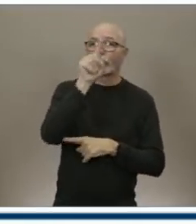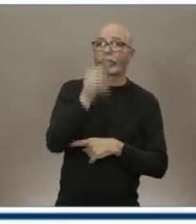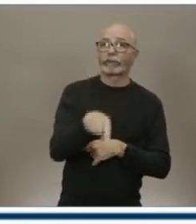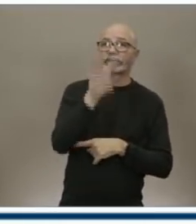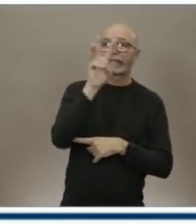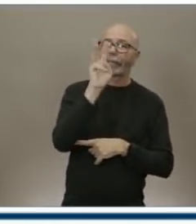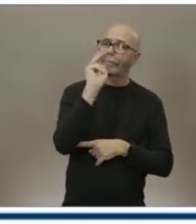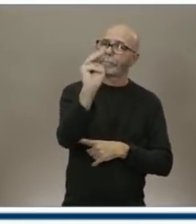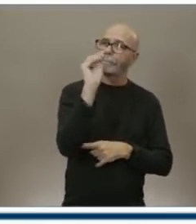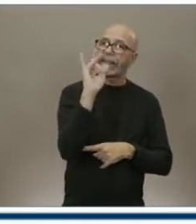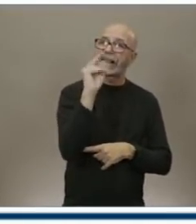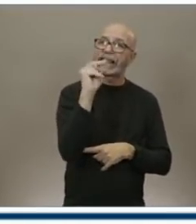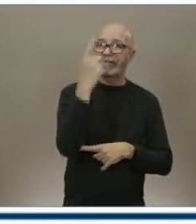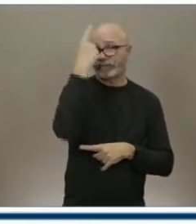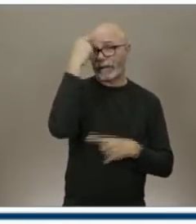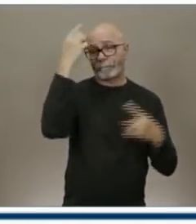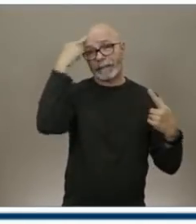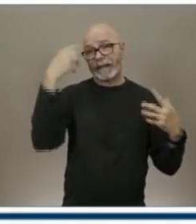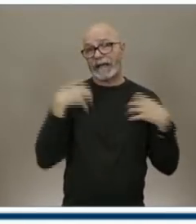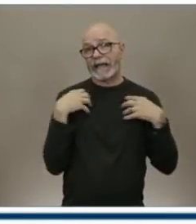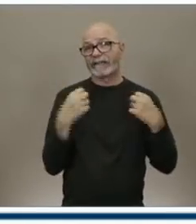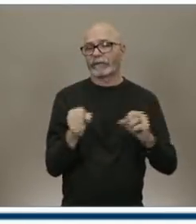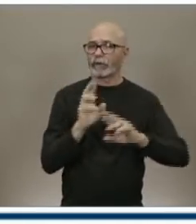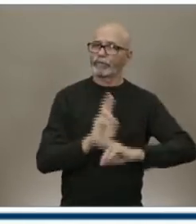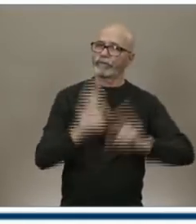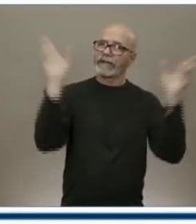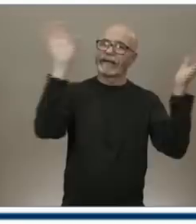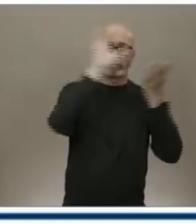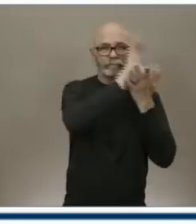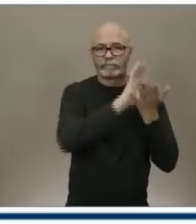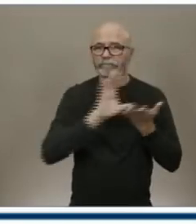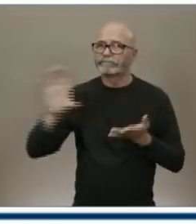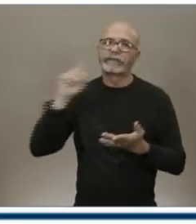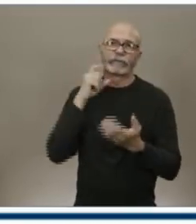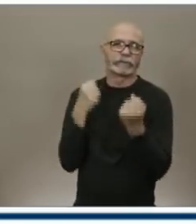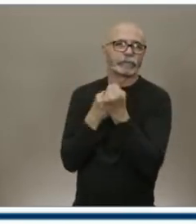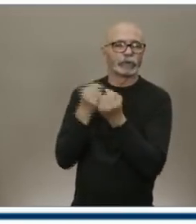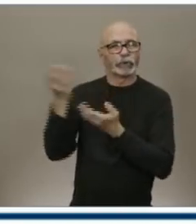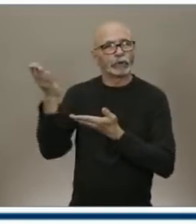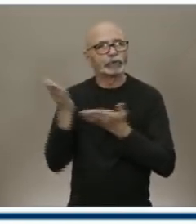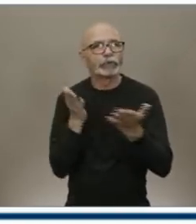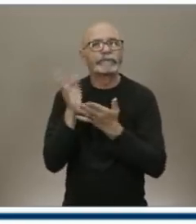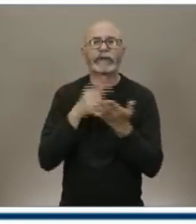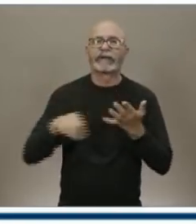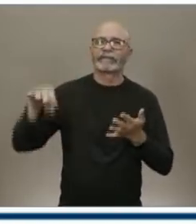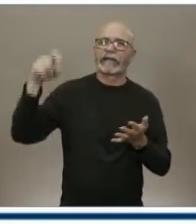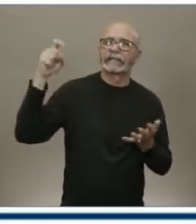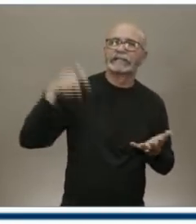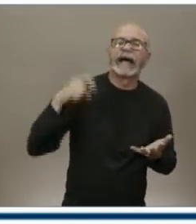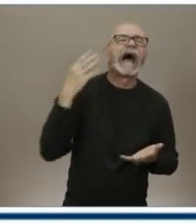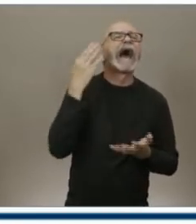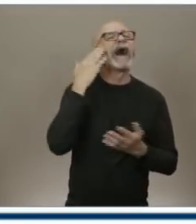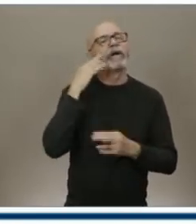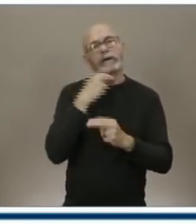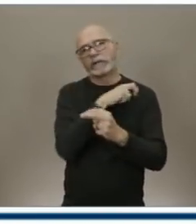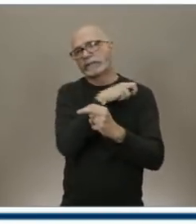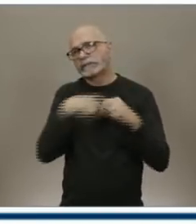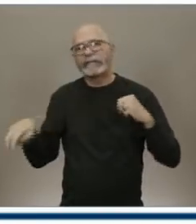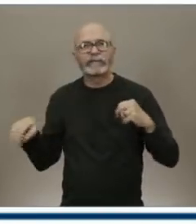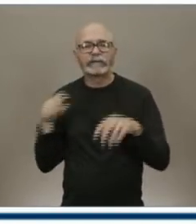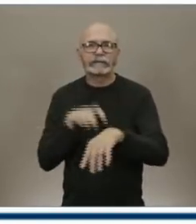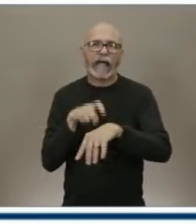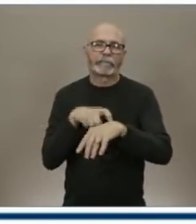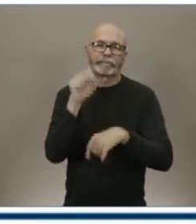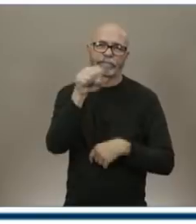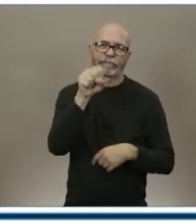our province to help people access mental health supports and services. This is a very difficult time, but I don't want you